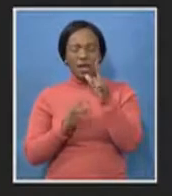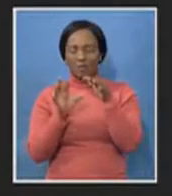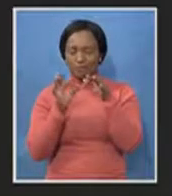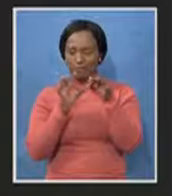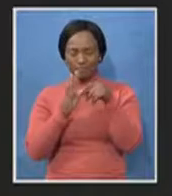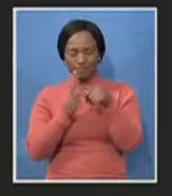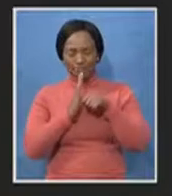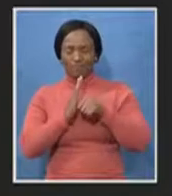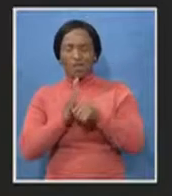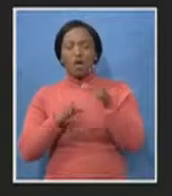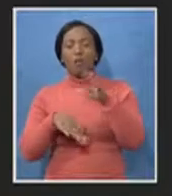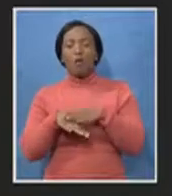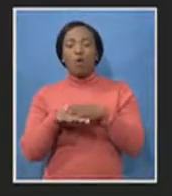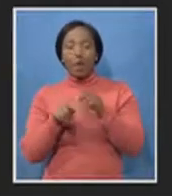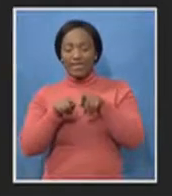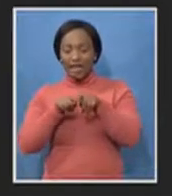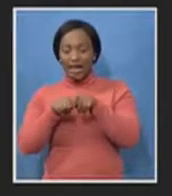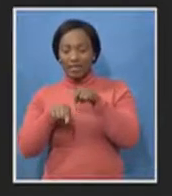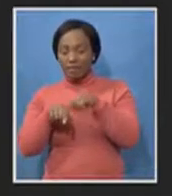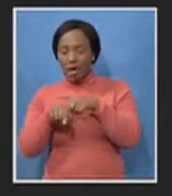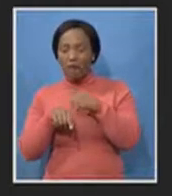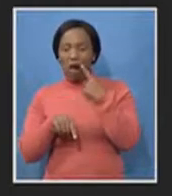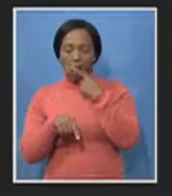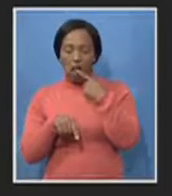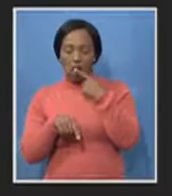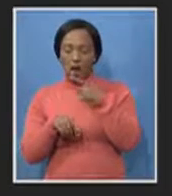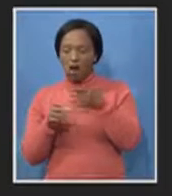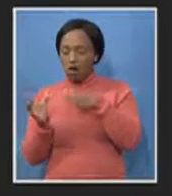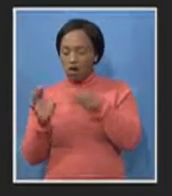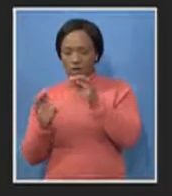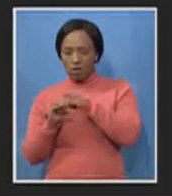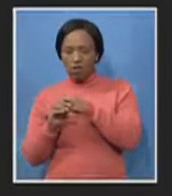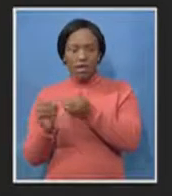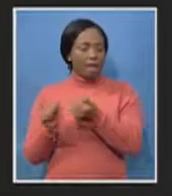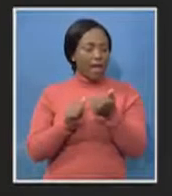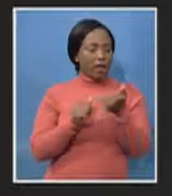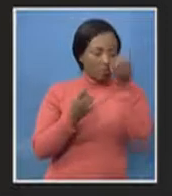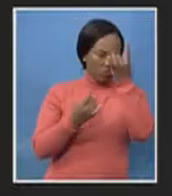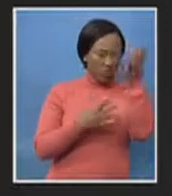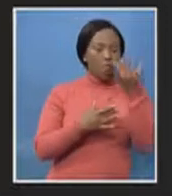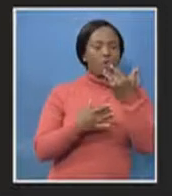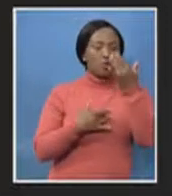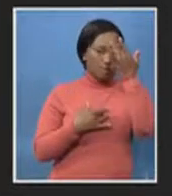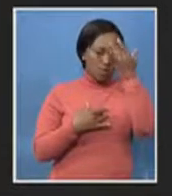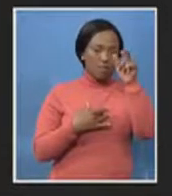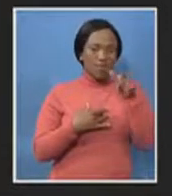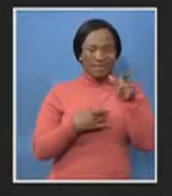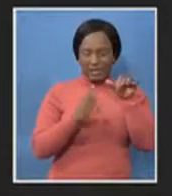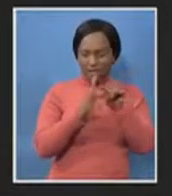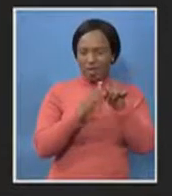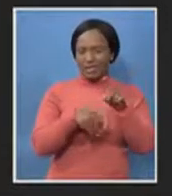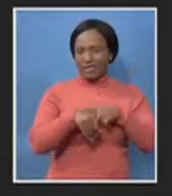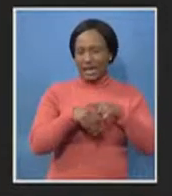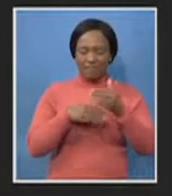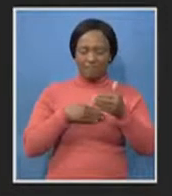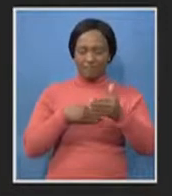the sample and then give the results back to the patient, because that is what is going to be critical and determinant in following up the